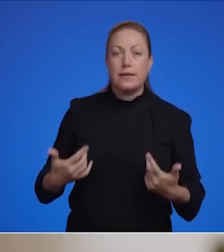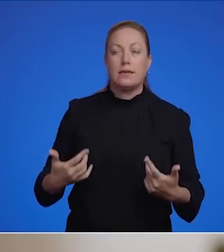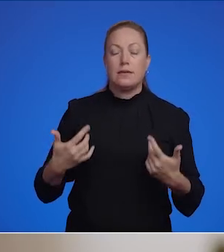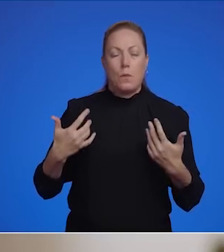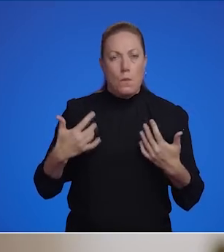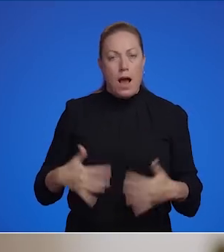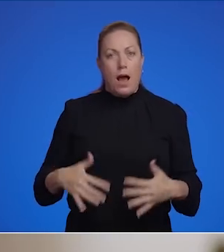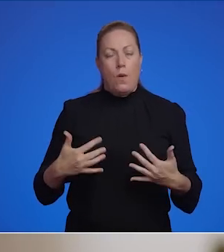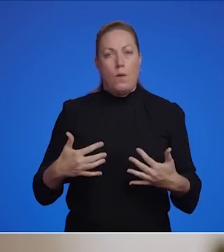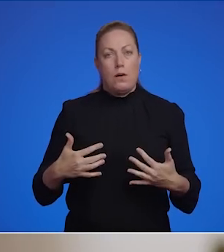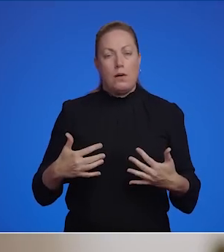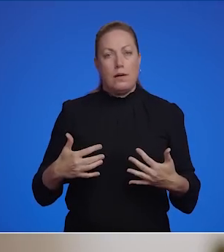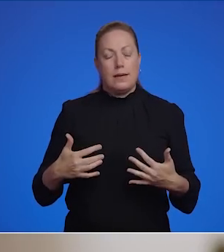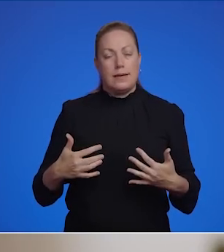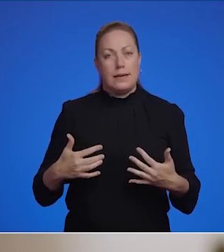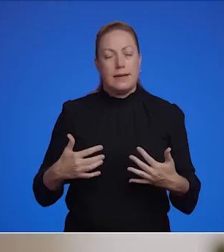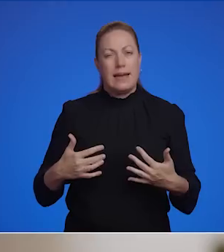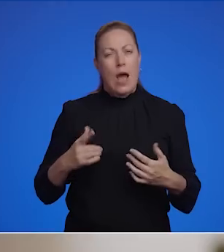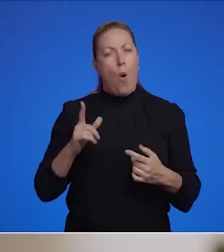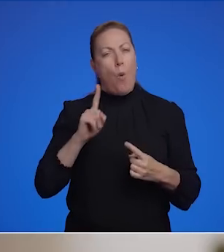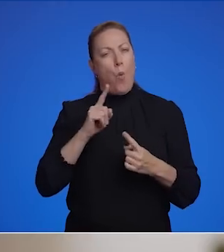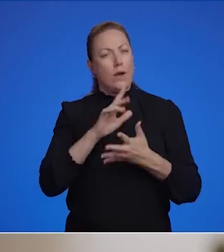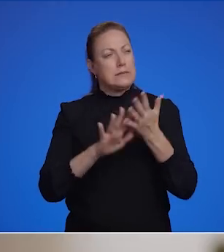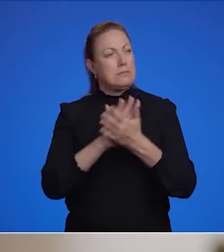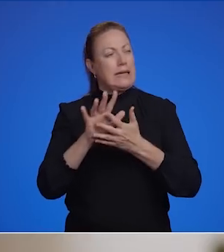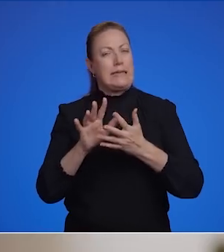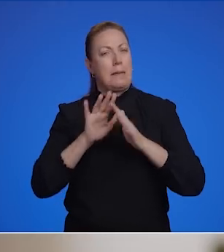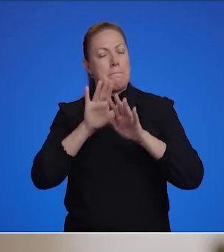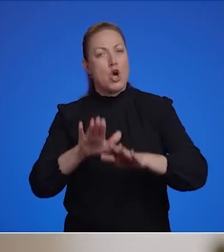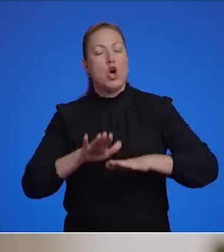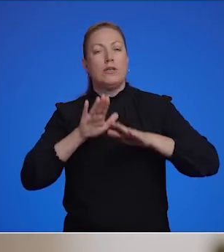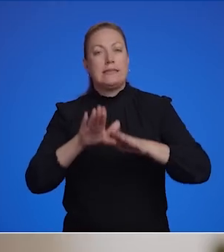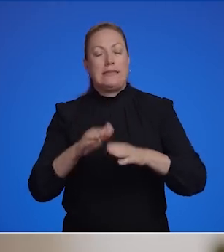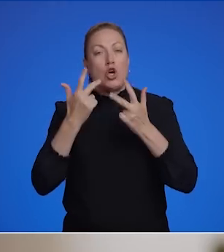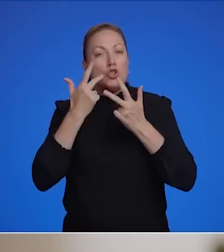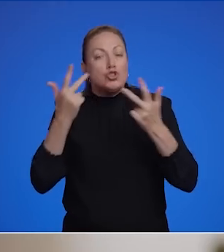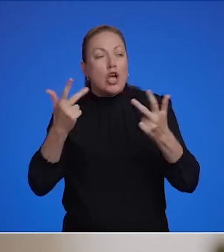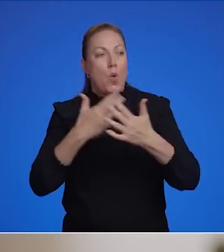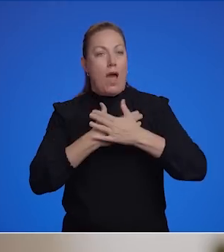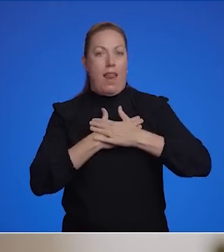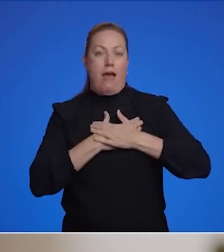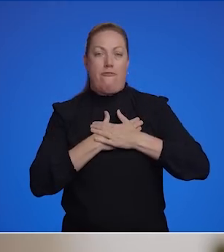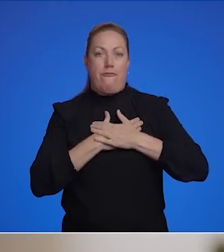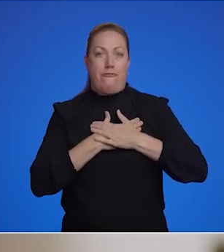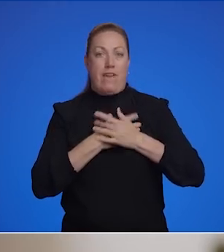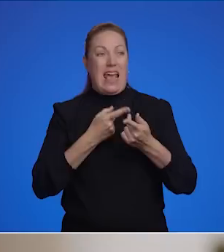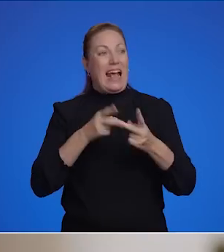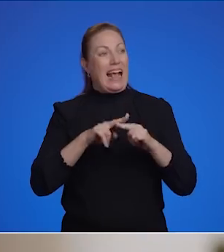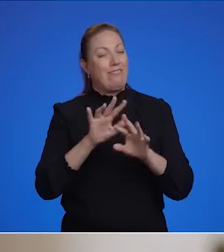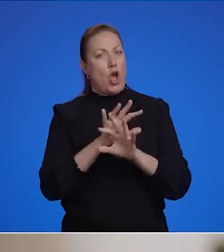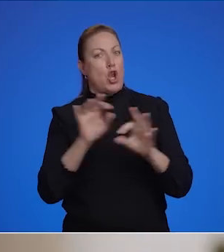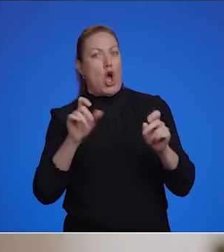Mercy is love we do not deserve. And this was the moment of his